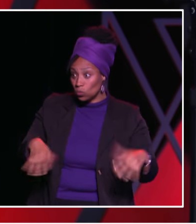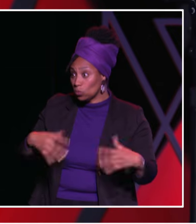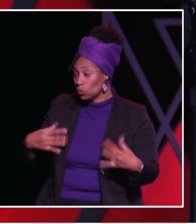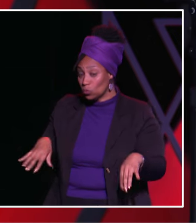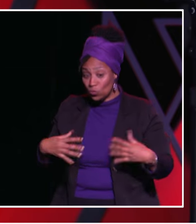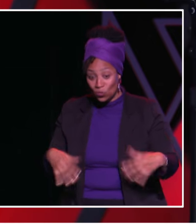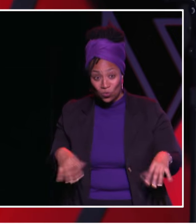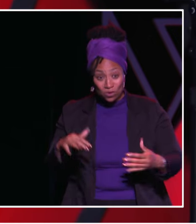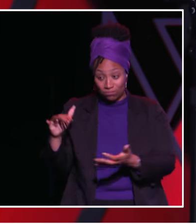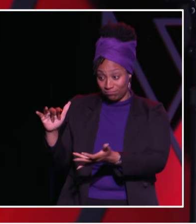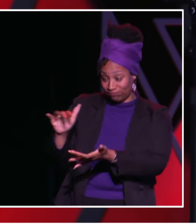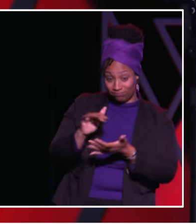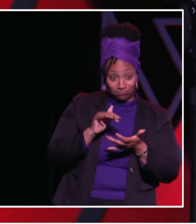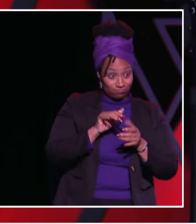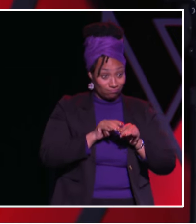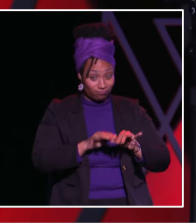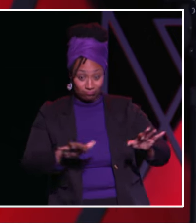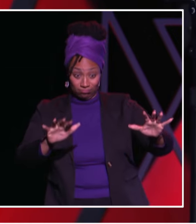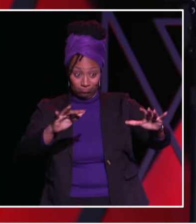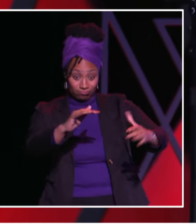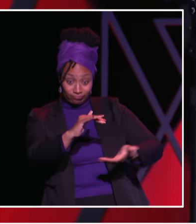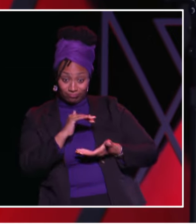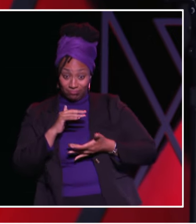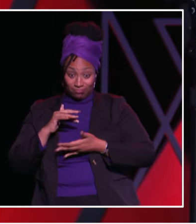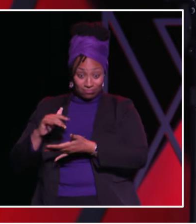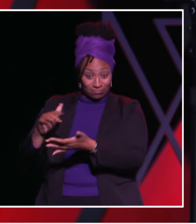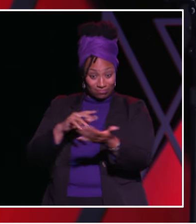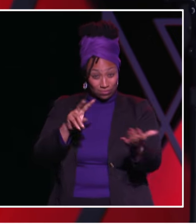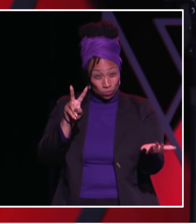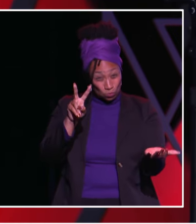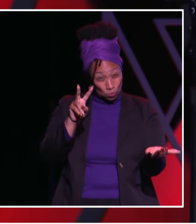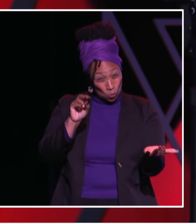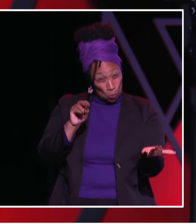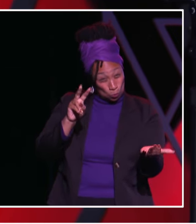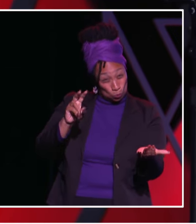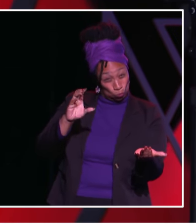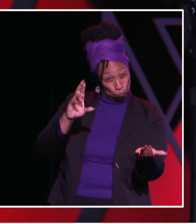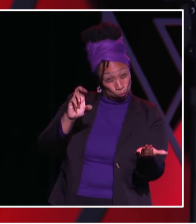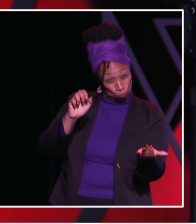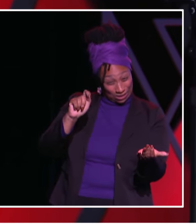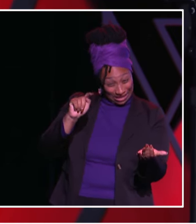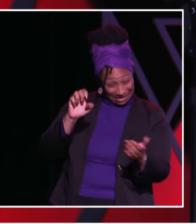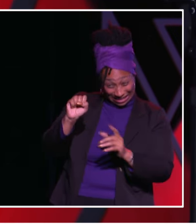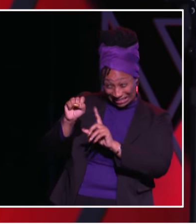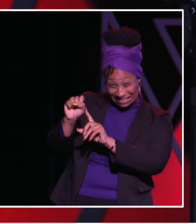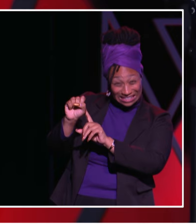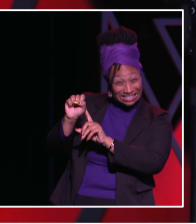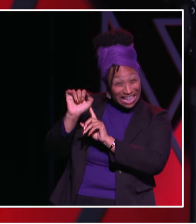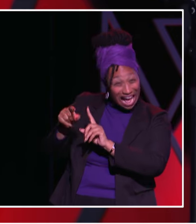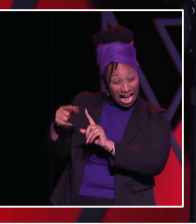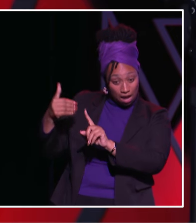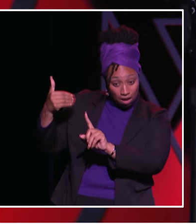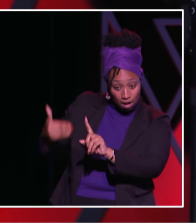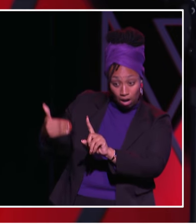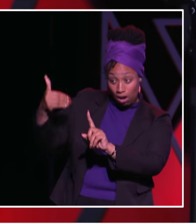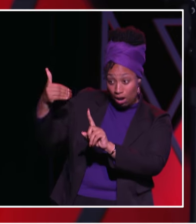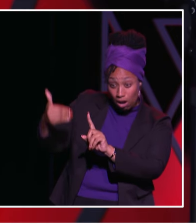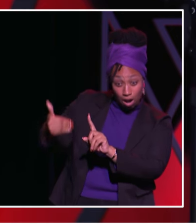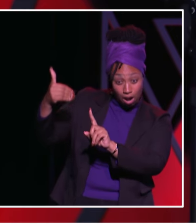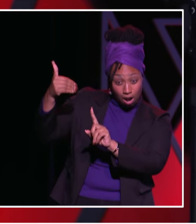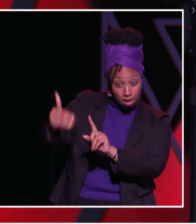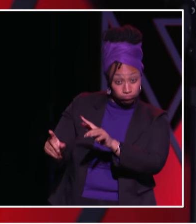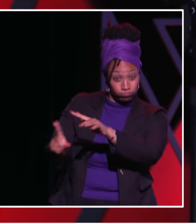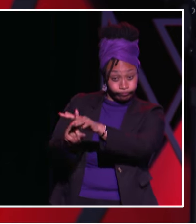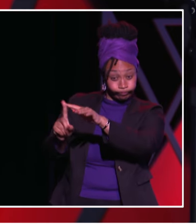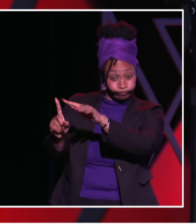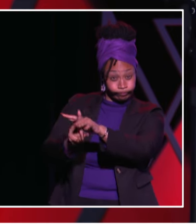202 Creates Month, let's commit to showing up for our DC creatives every single day. Show up,